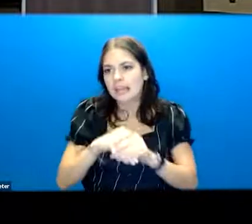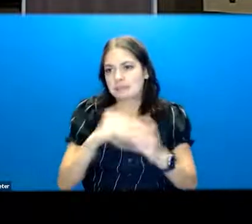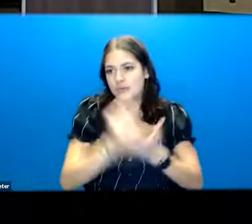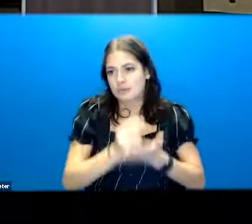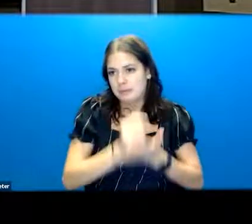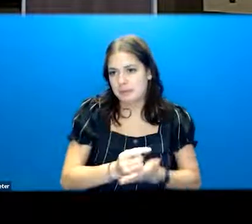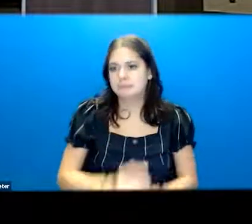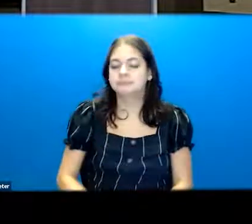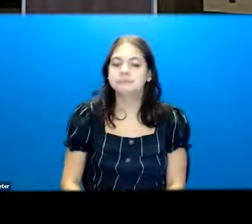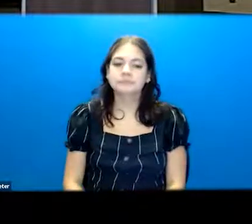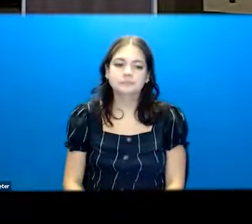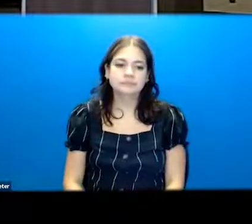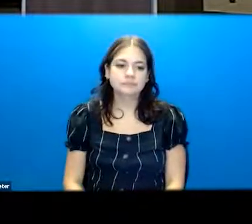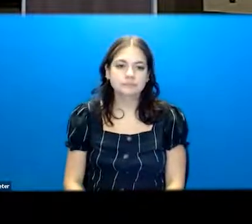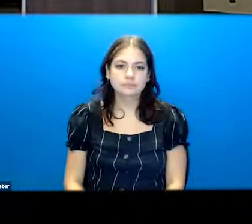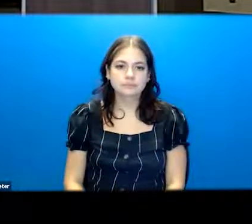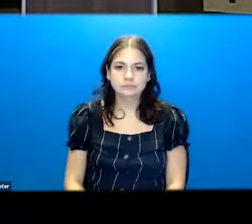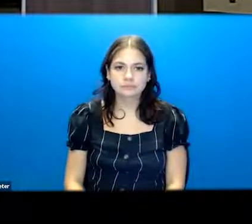treatment.